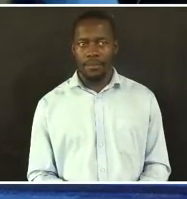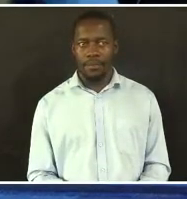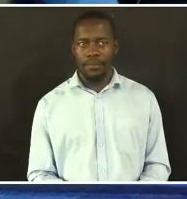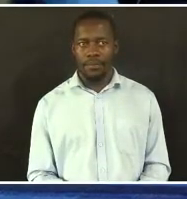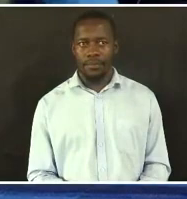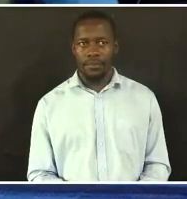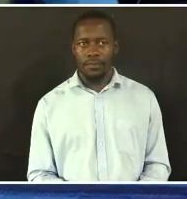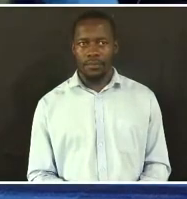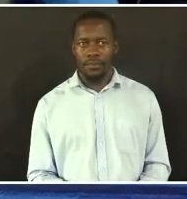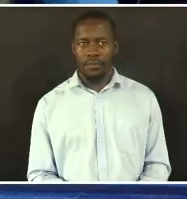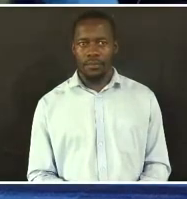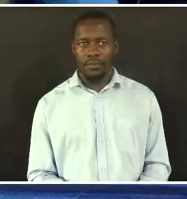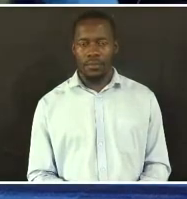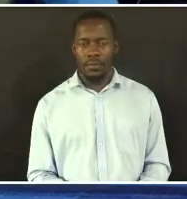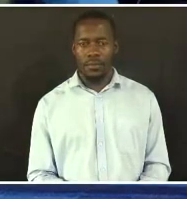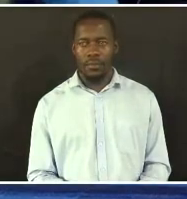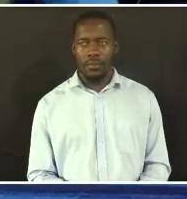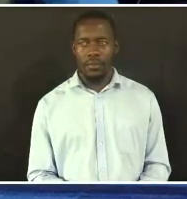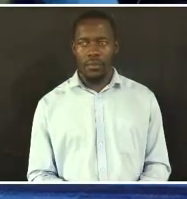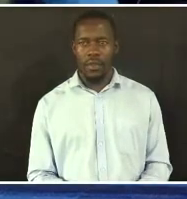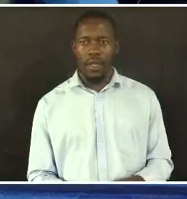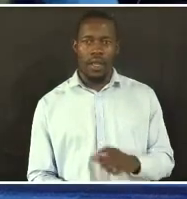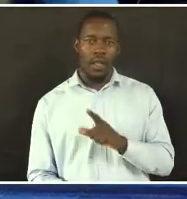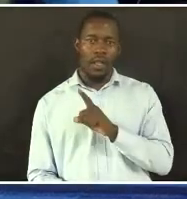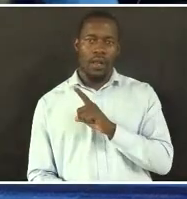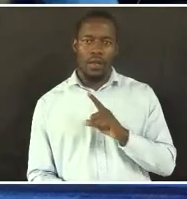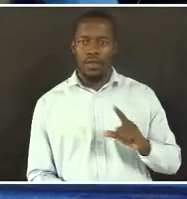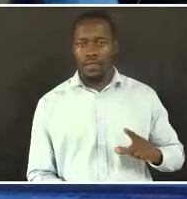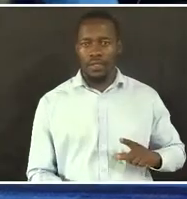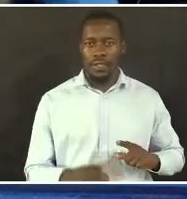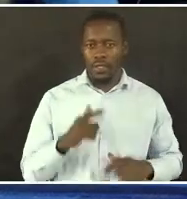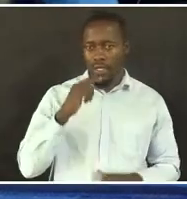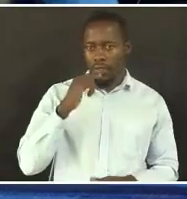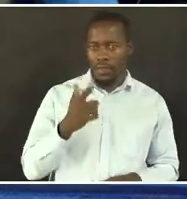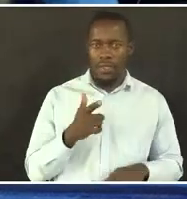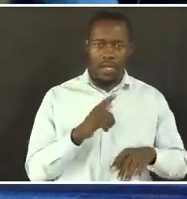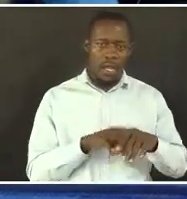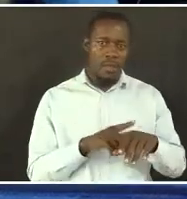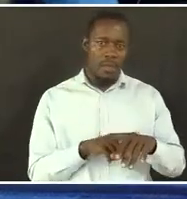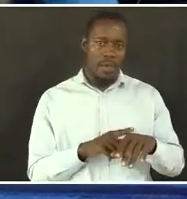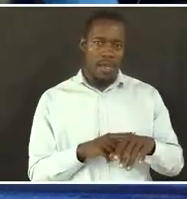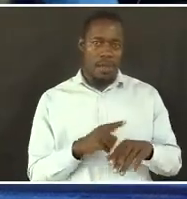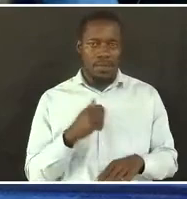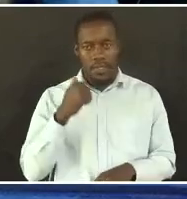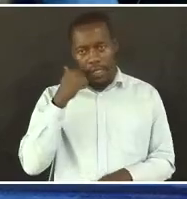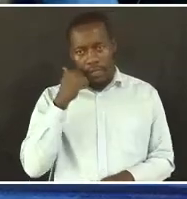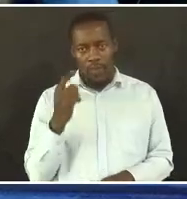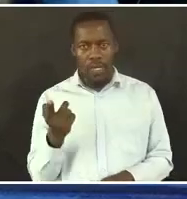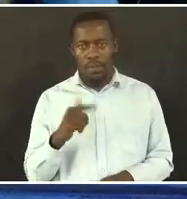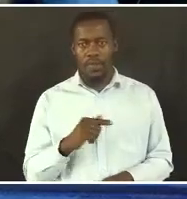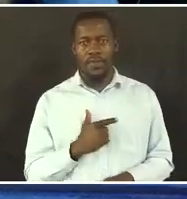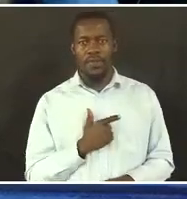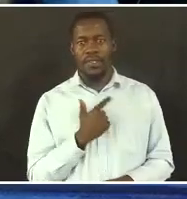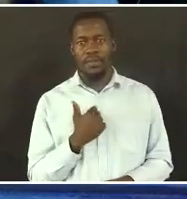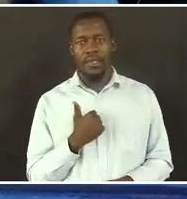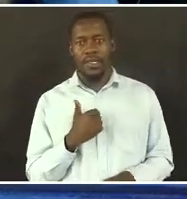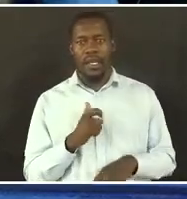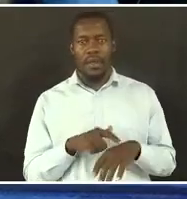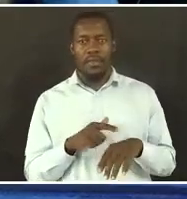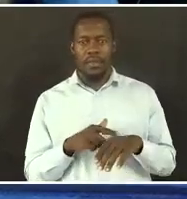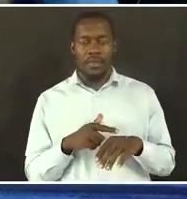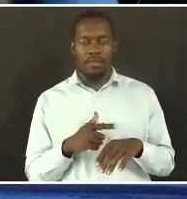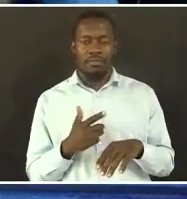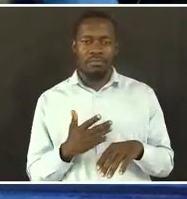"I was naked and you clothed me, I was sick and you visited," that is about hospital ministry. Then he goes